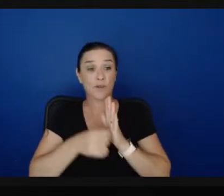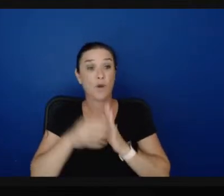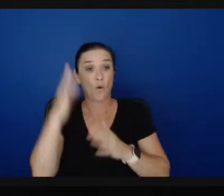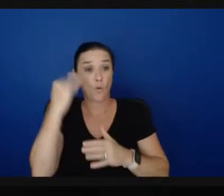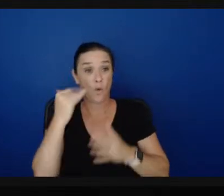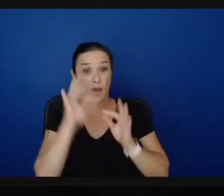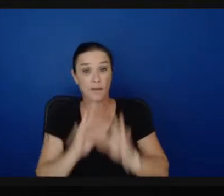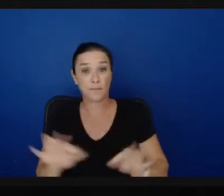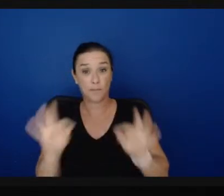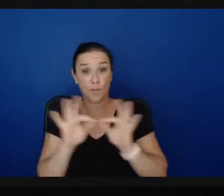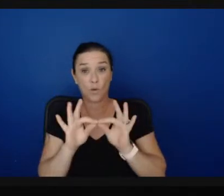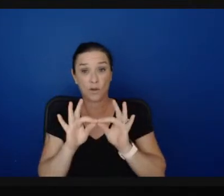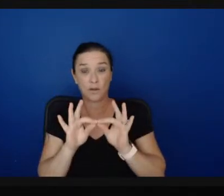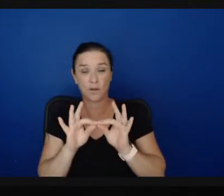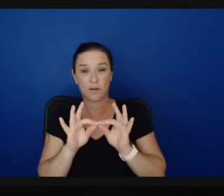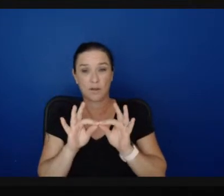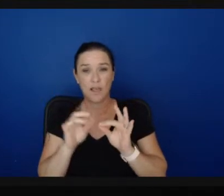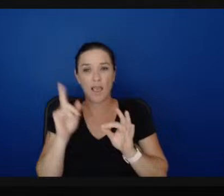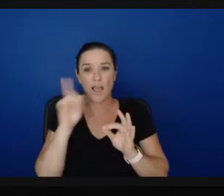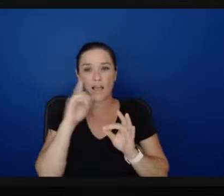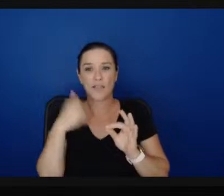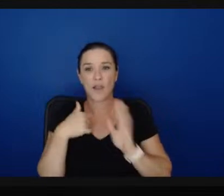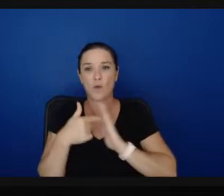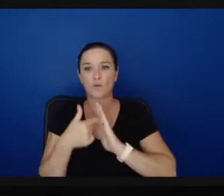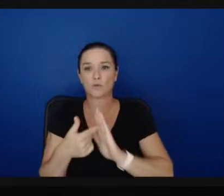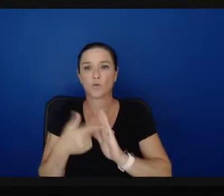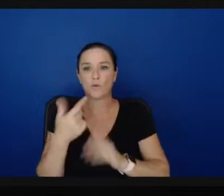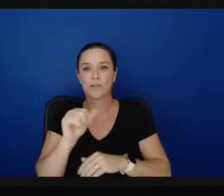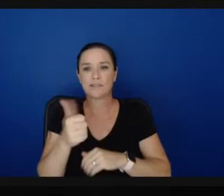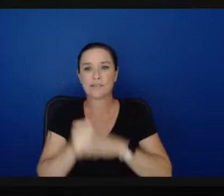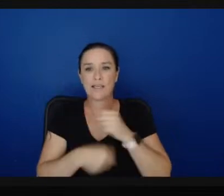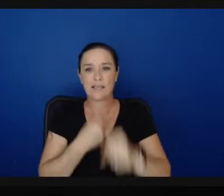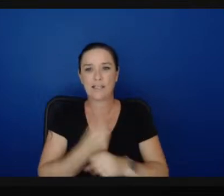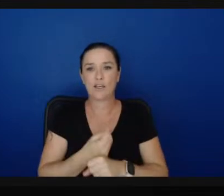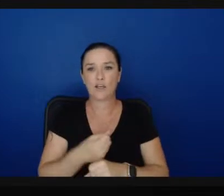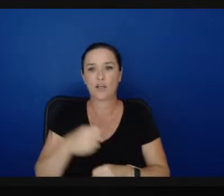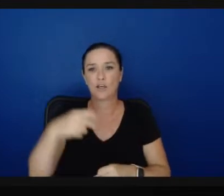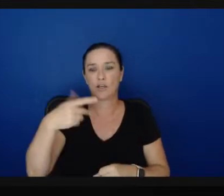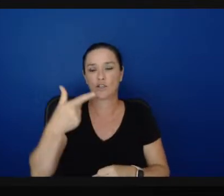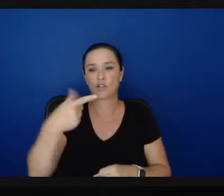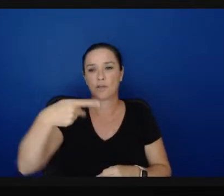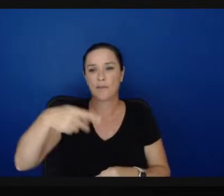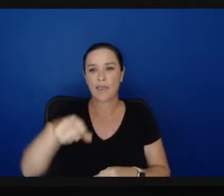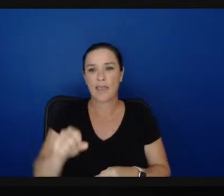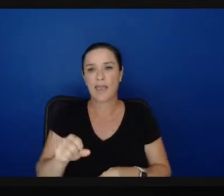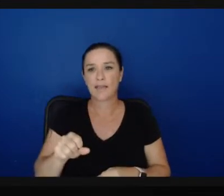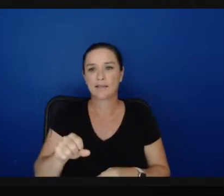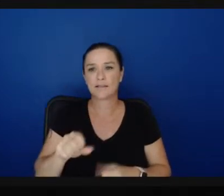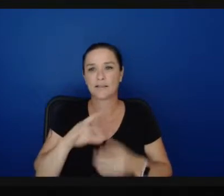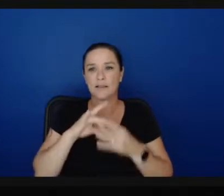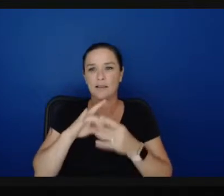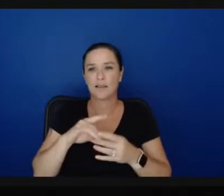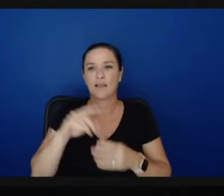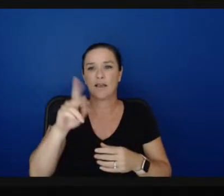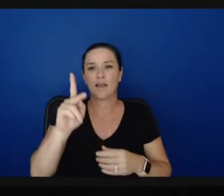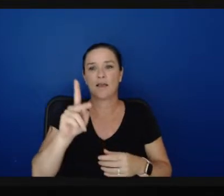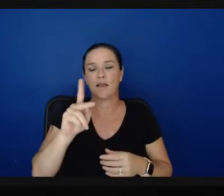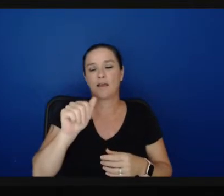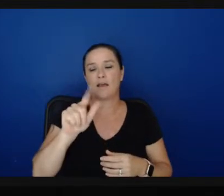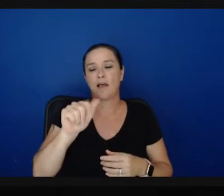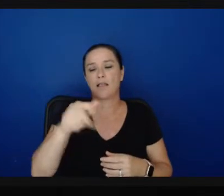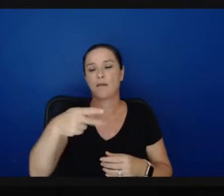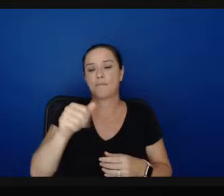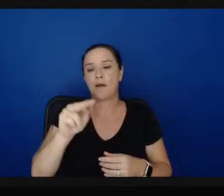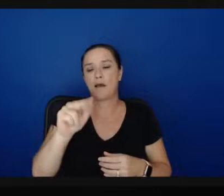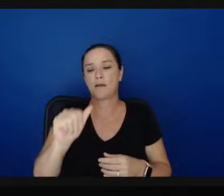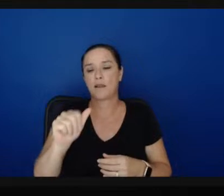important, I thought I'd bring up our 10-year GPS plots, and especially back to our Kalapana Trail area. This is the area